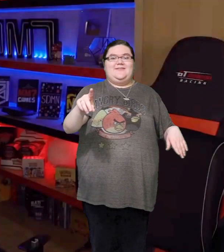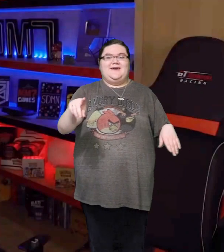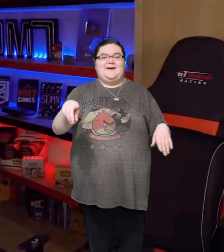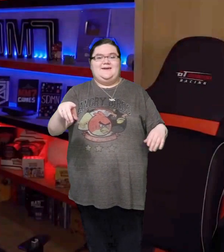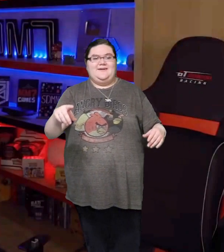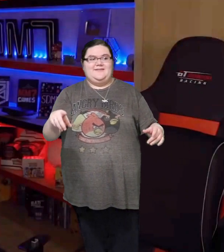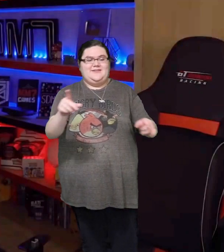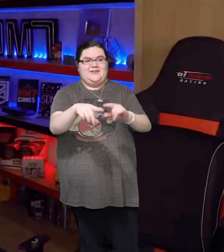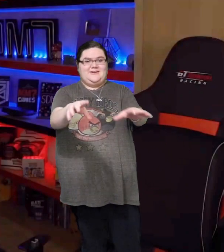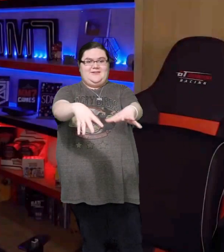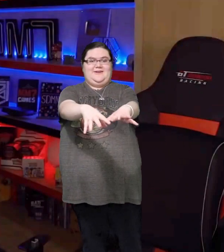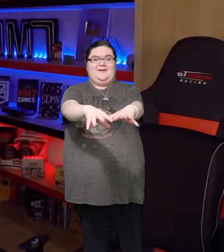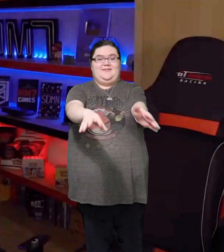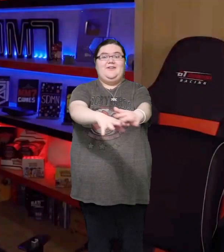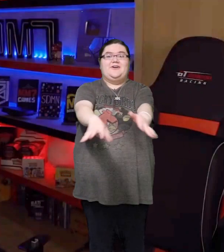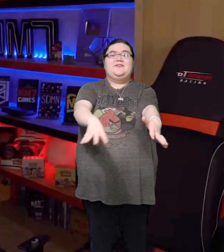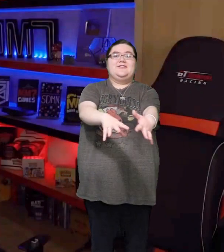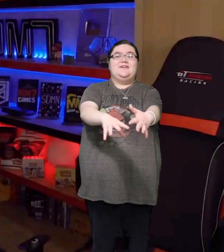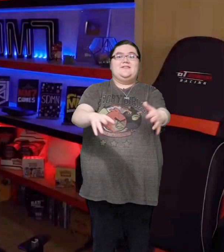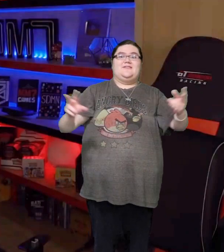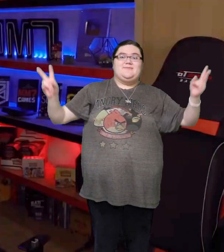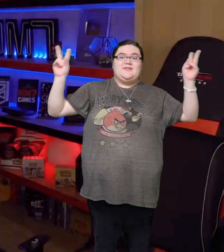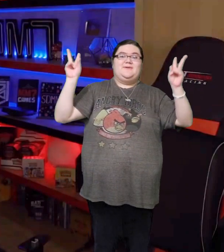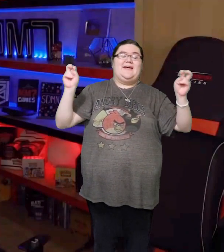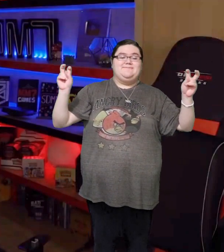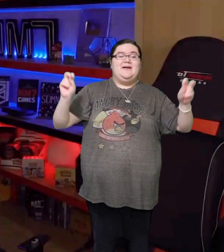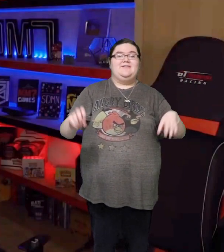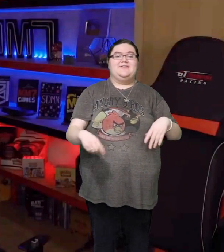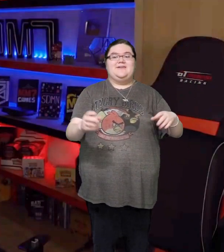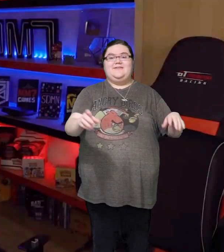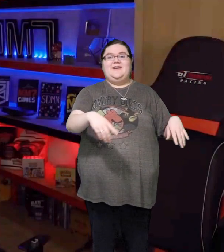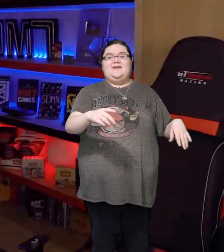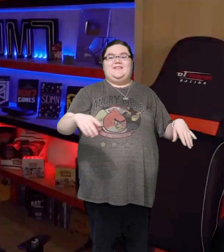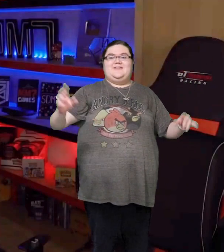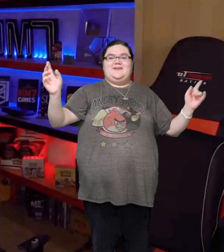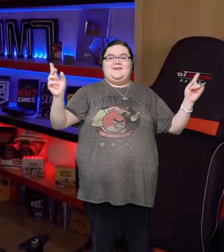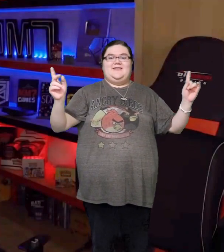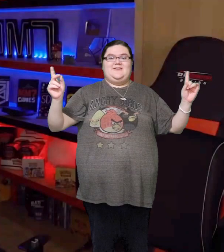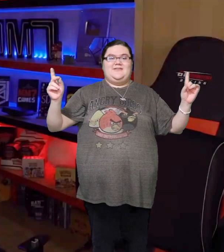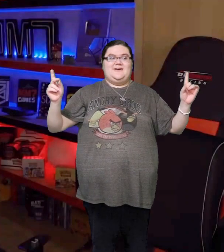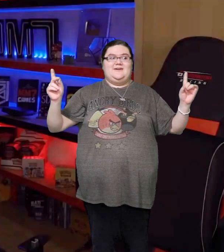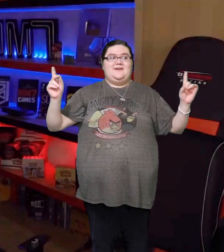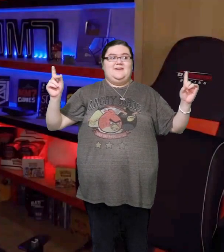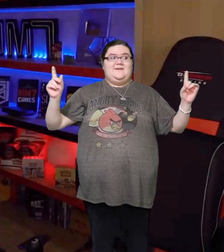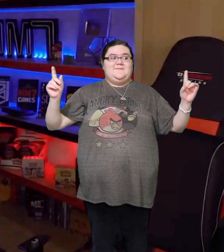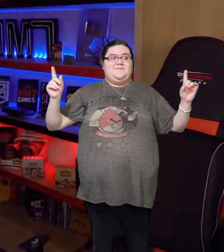they do the jingle, because all the Hershey's Kisses are supposed to be like bells, so it's